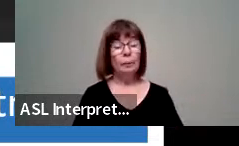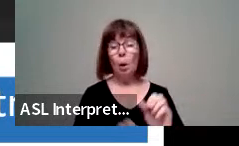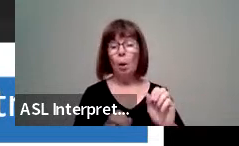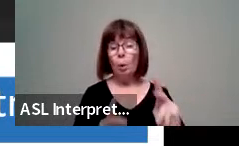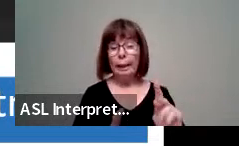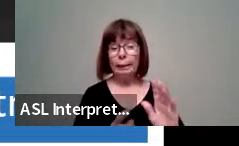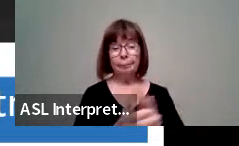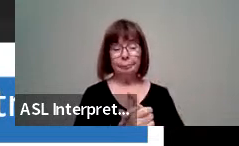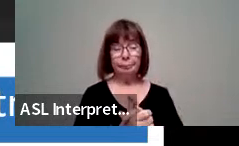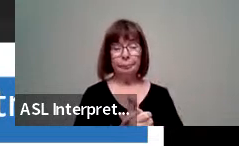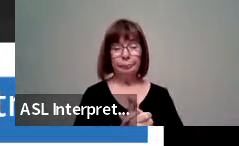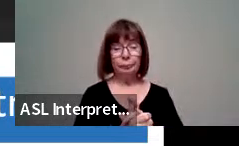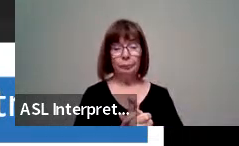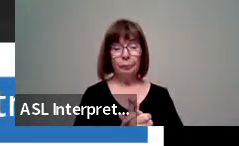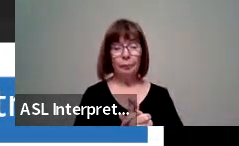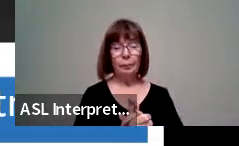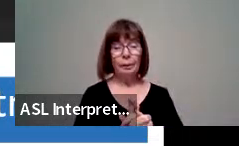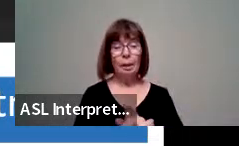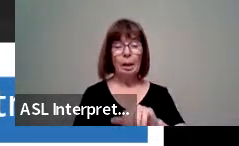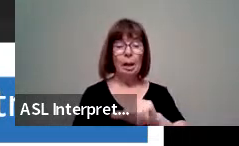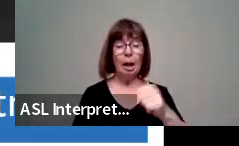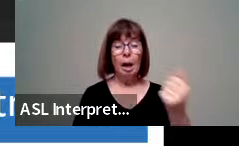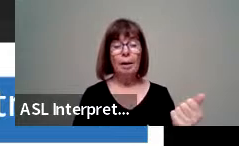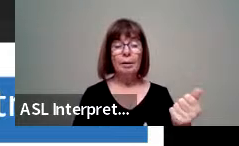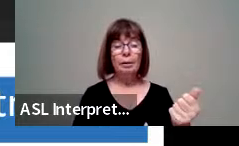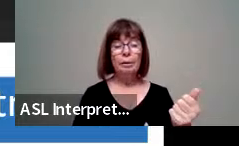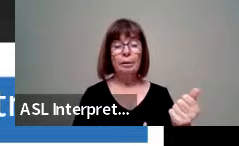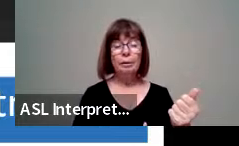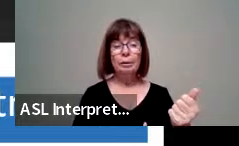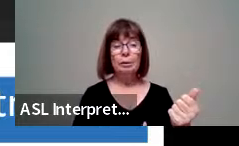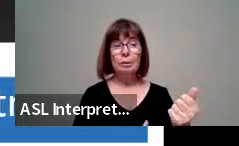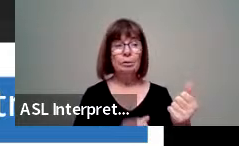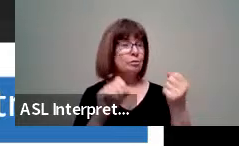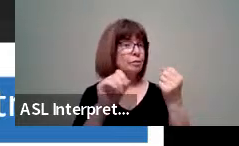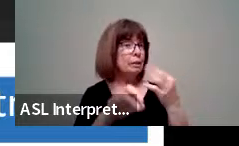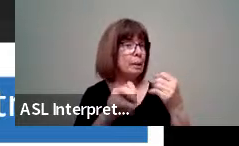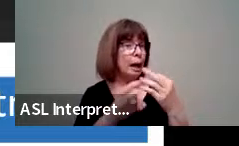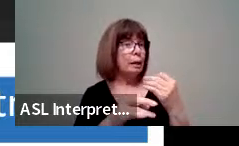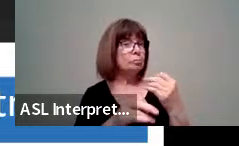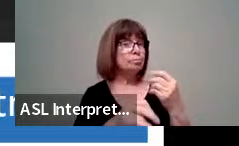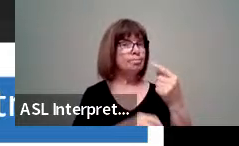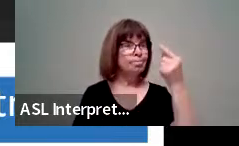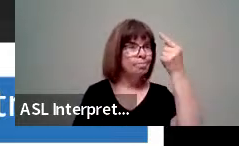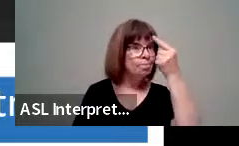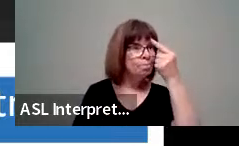Okay, so is there any other feedback, any other thoughts, ideas people have